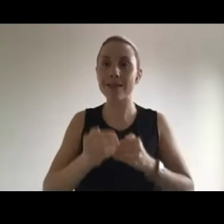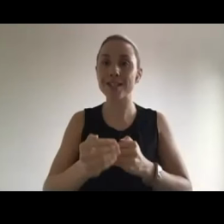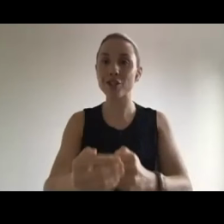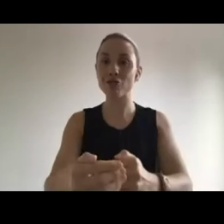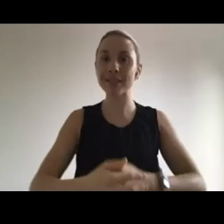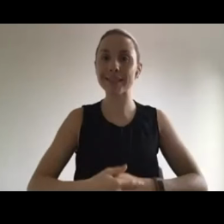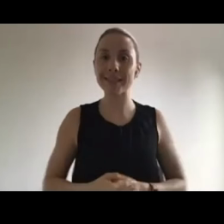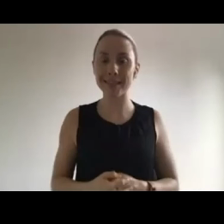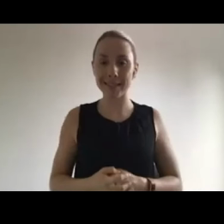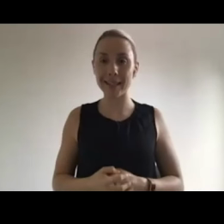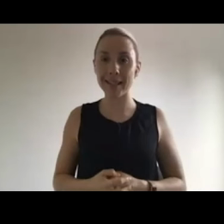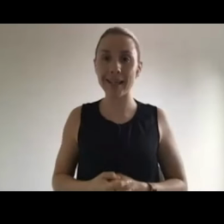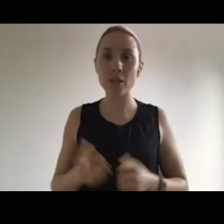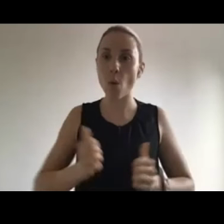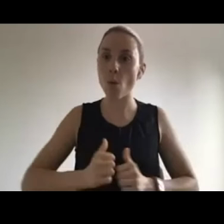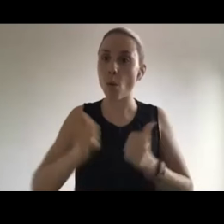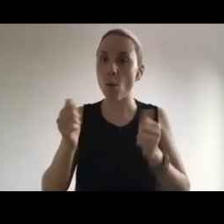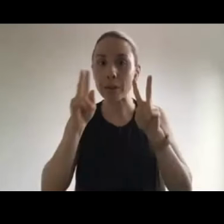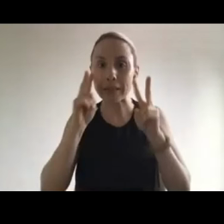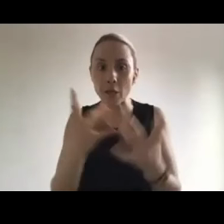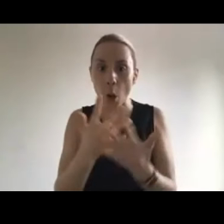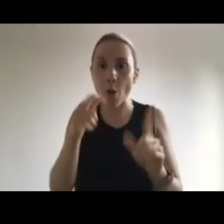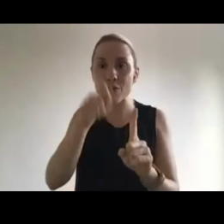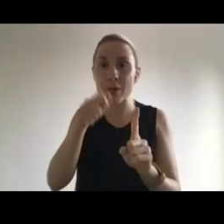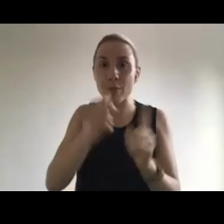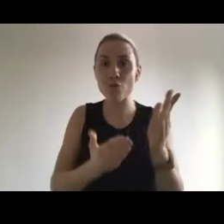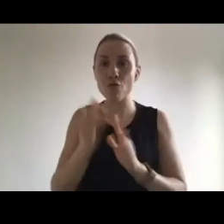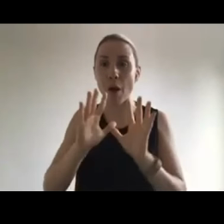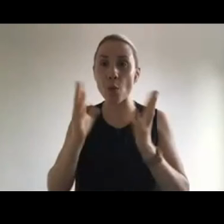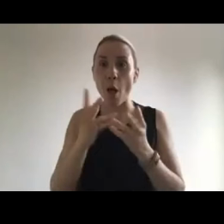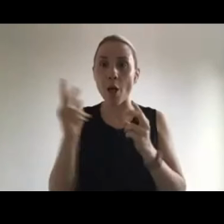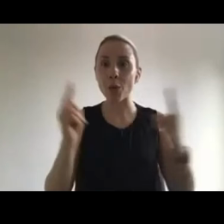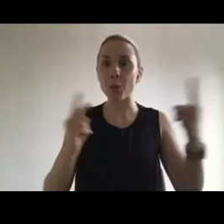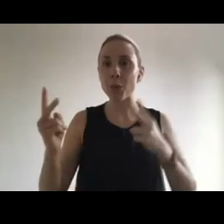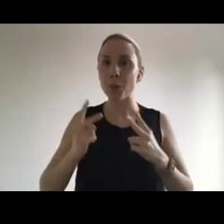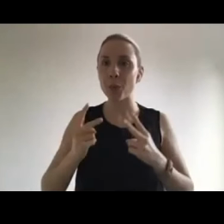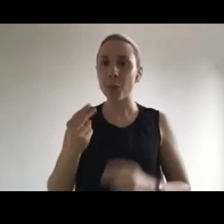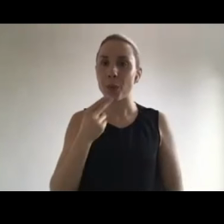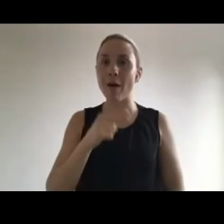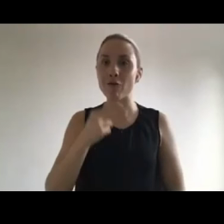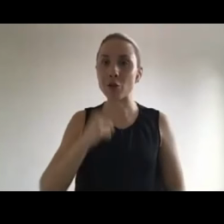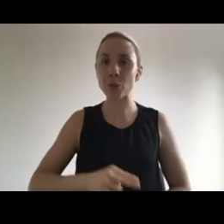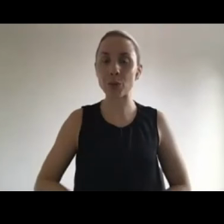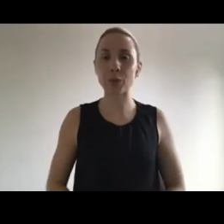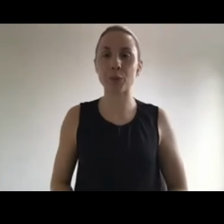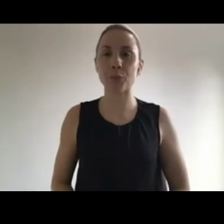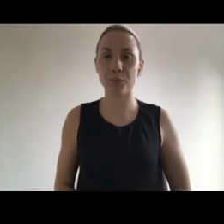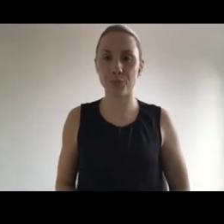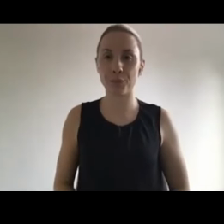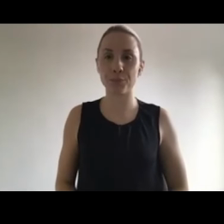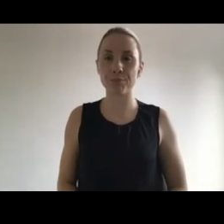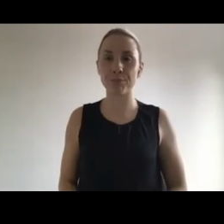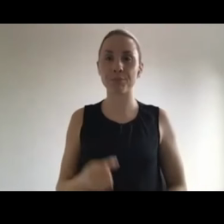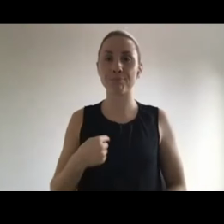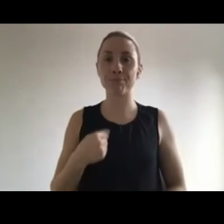of you from across the globe have joined us this afternoon. So in the next 15 minutes, I would like to take you a bit further